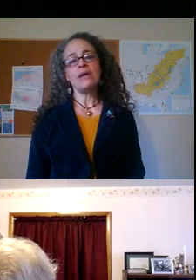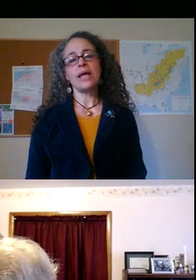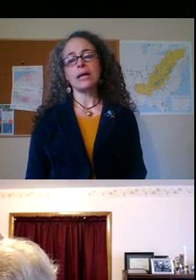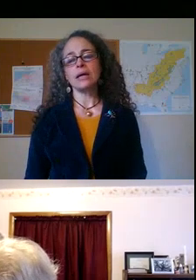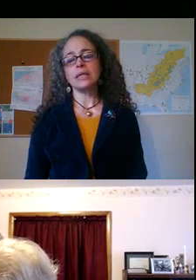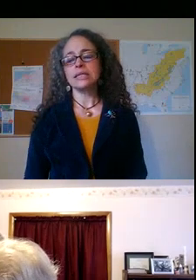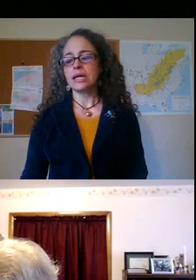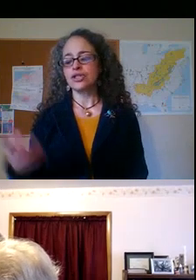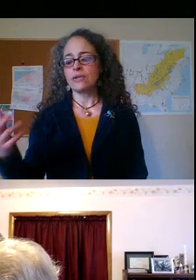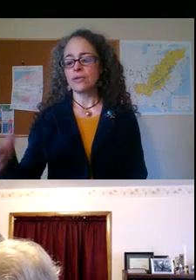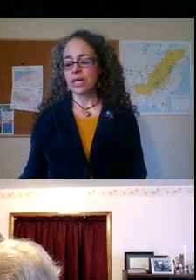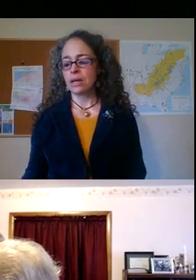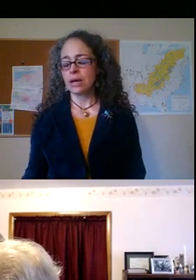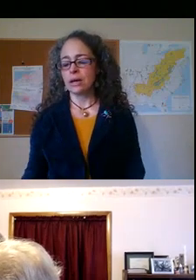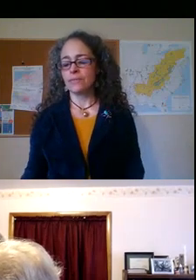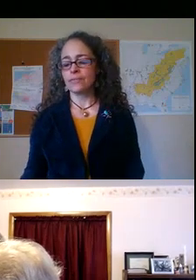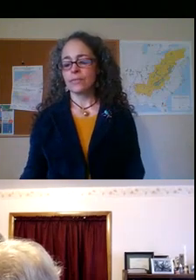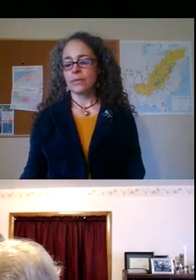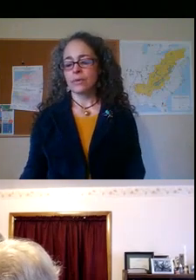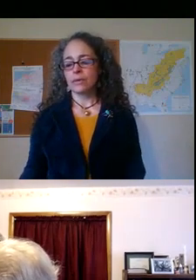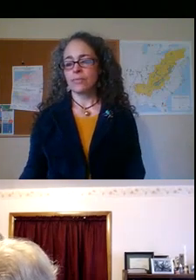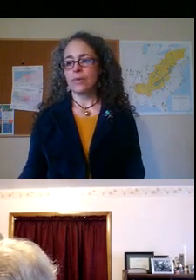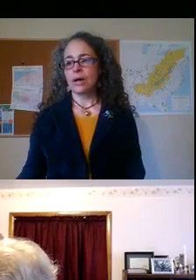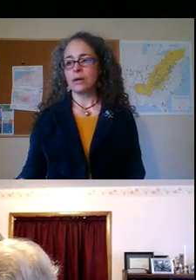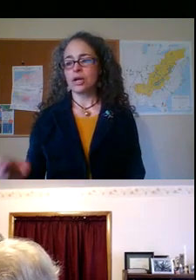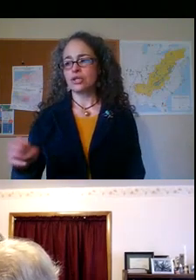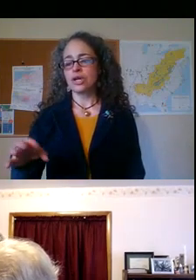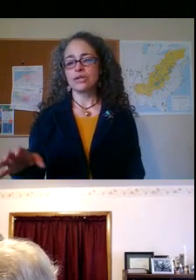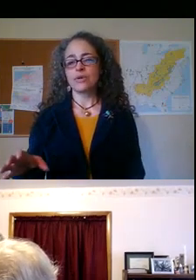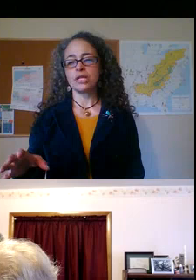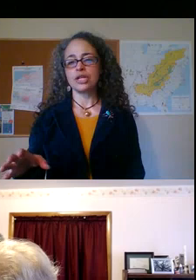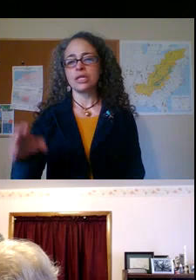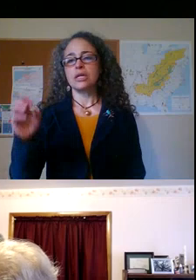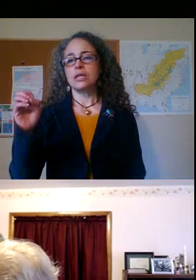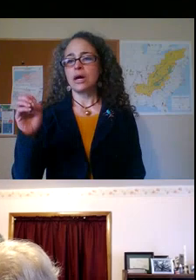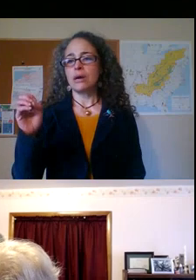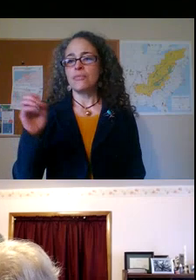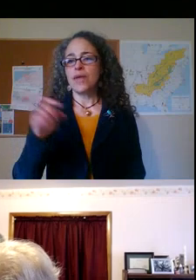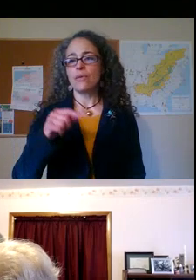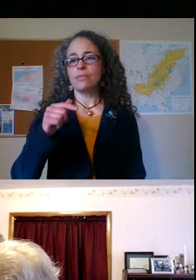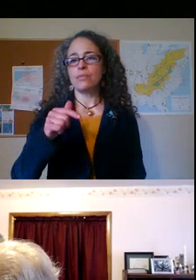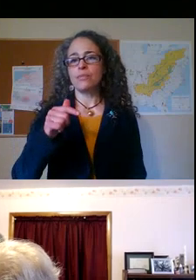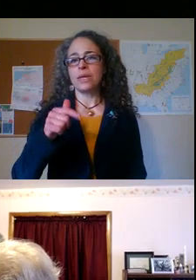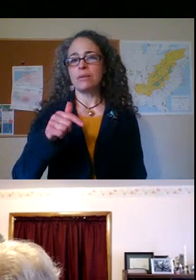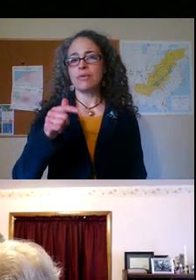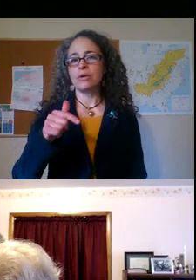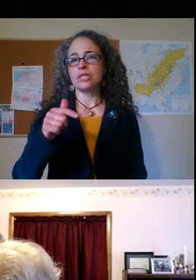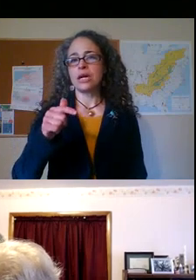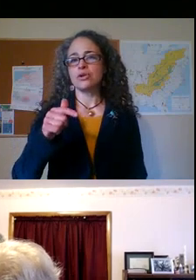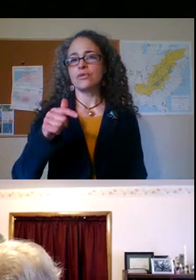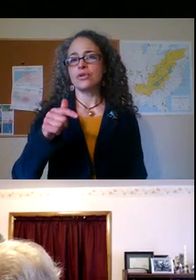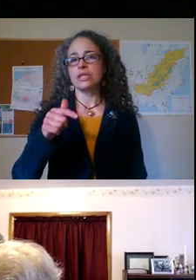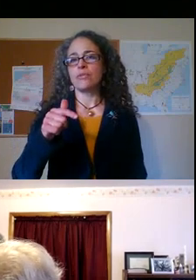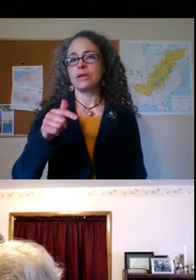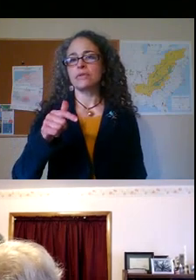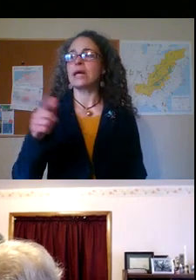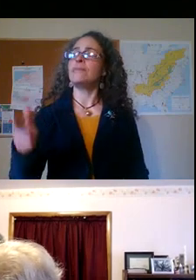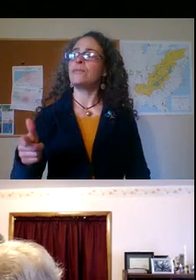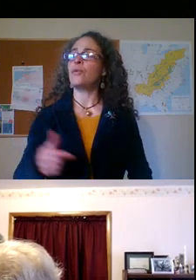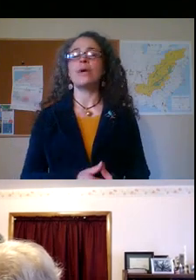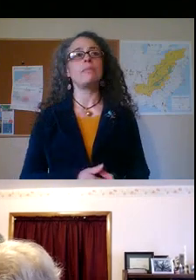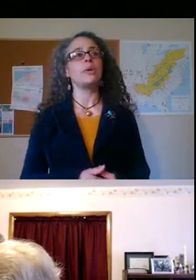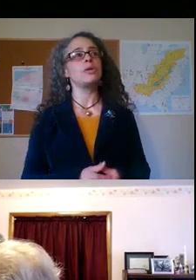if you do have like let's say a shovel-ready a construction project, that would be prioritized over